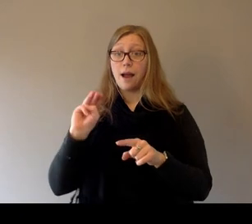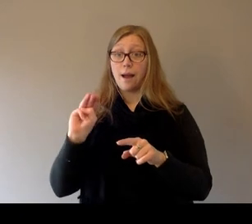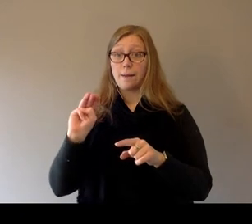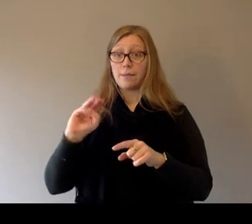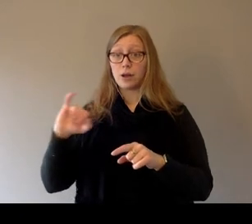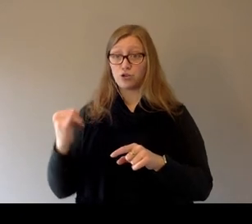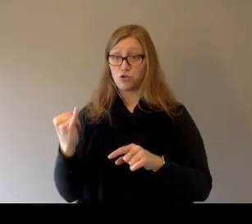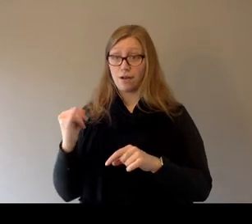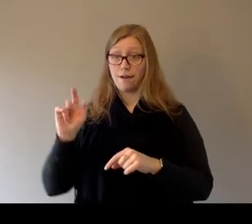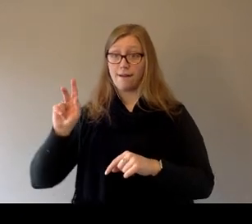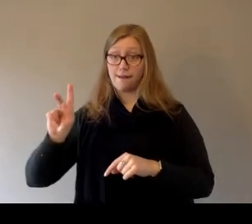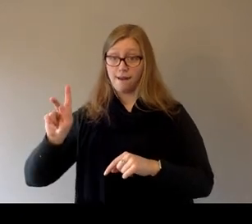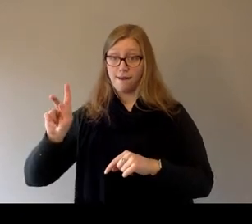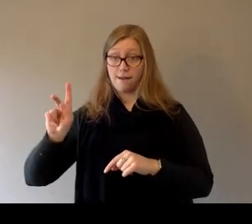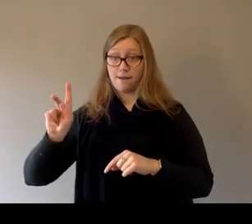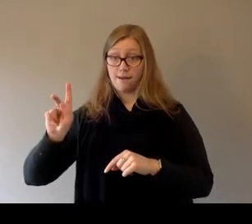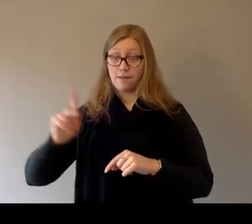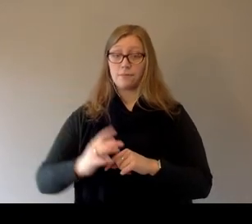MJK.